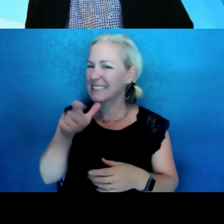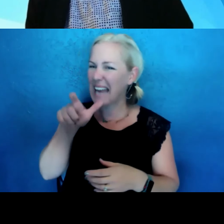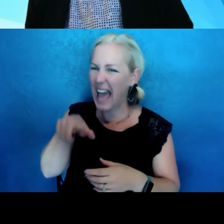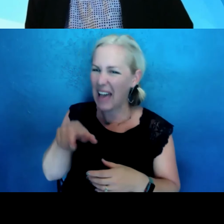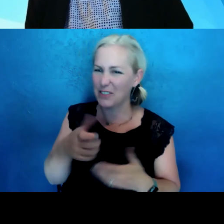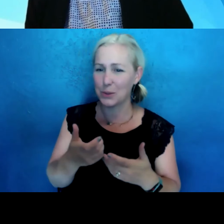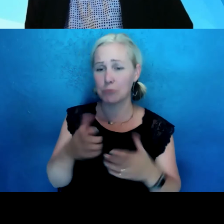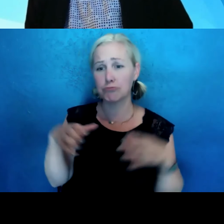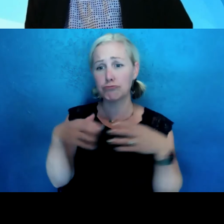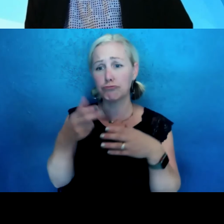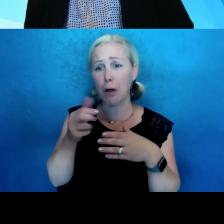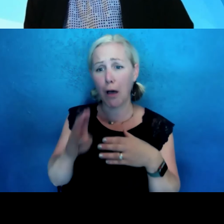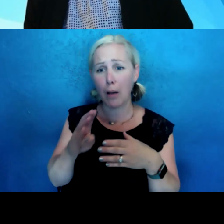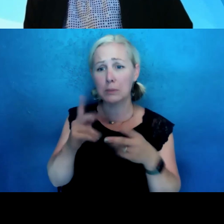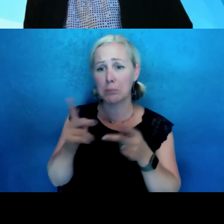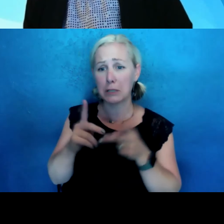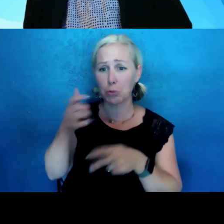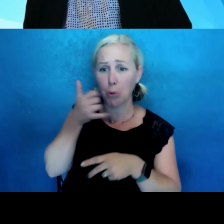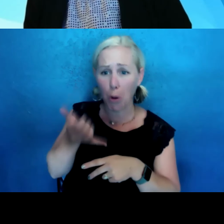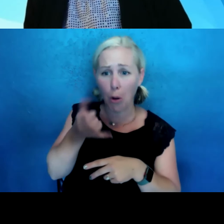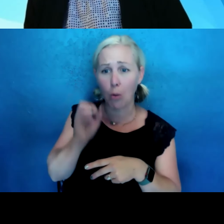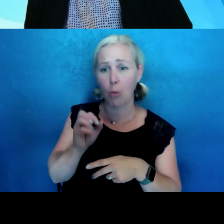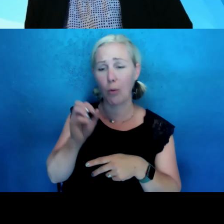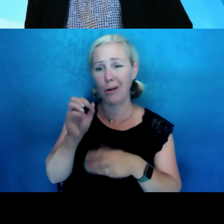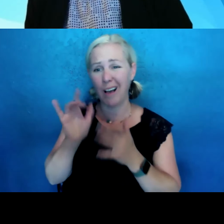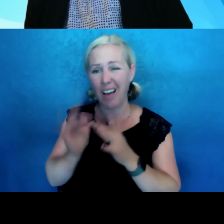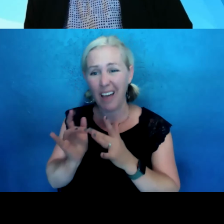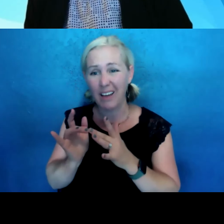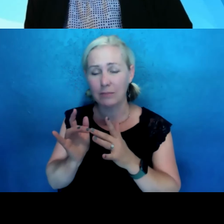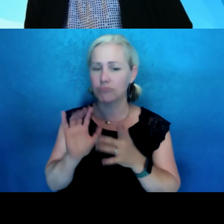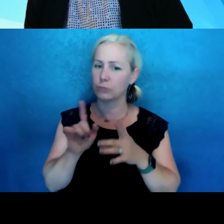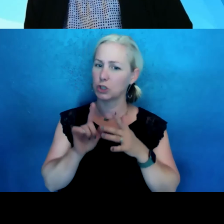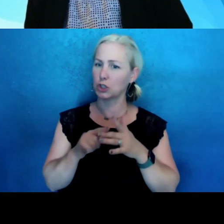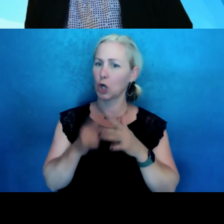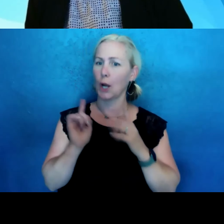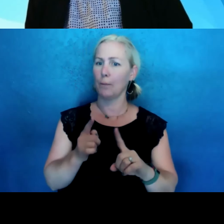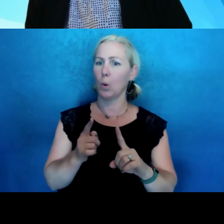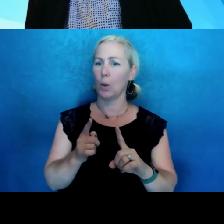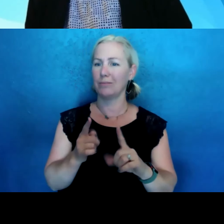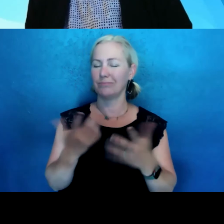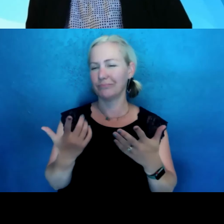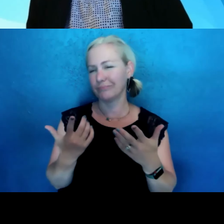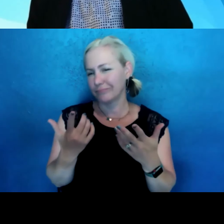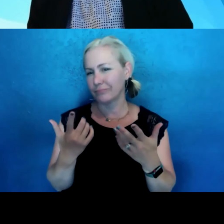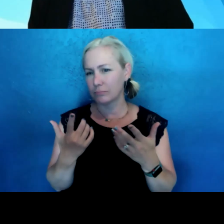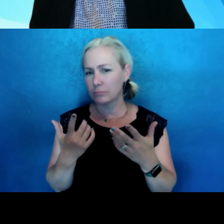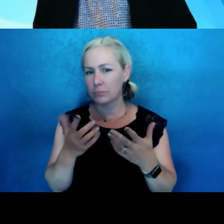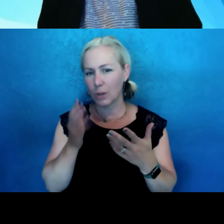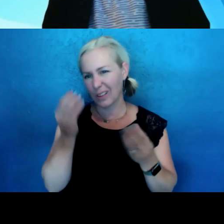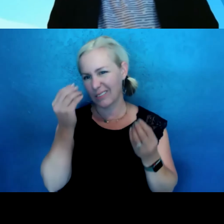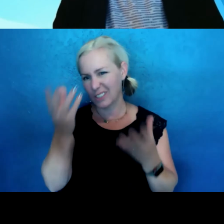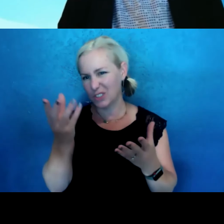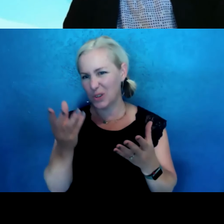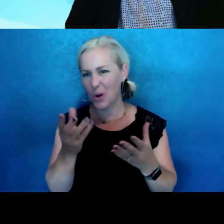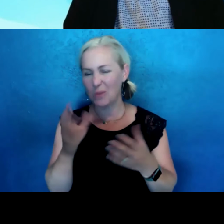where you call or go on the web. It's your starting point. Elaine, I'm going to try some analogies on you and you can tell me which ones work and which